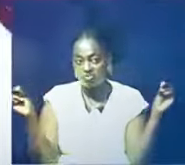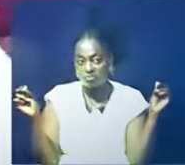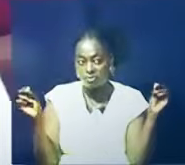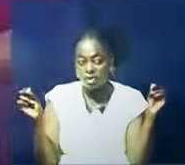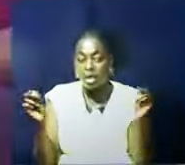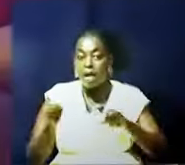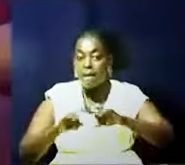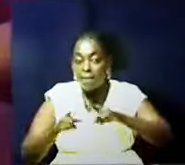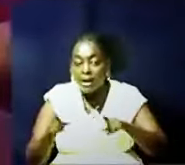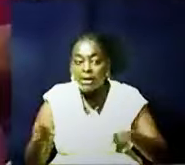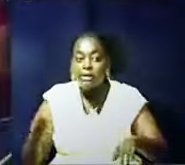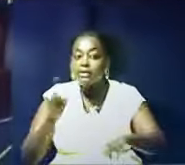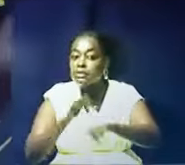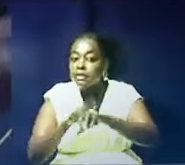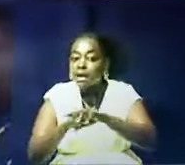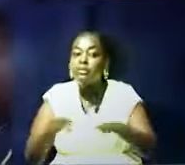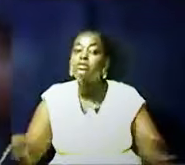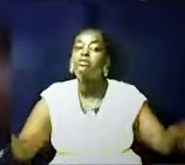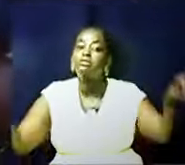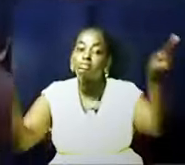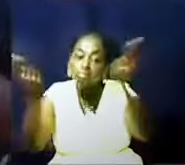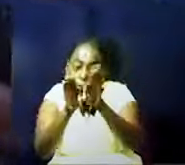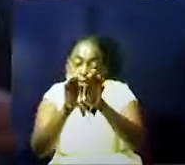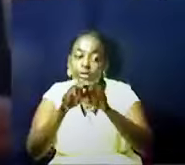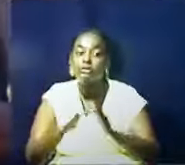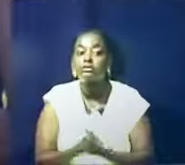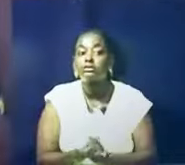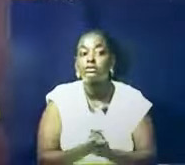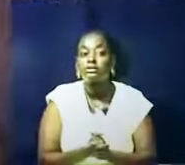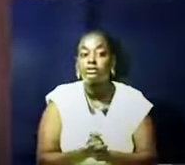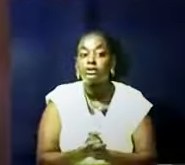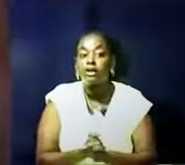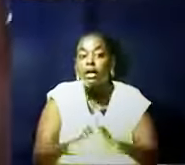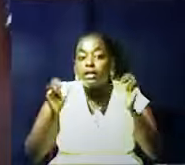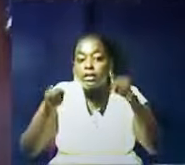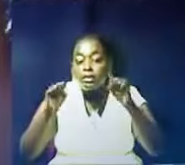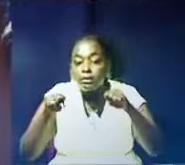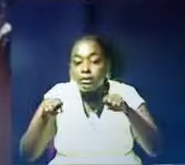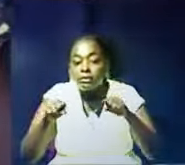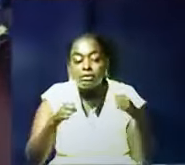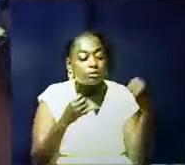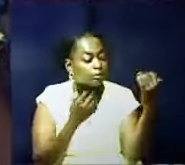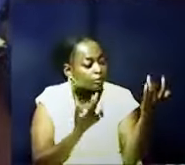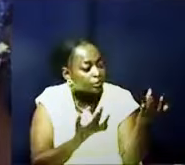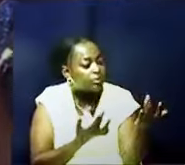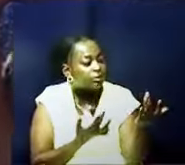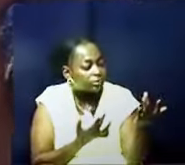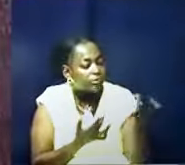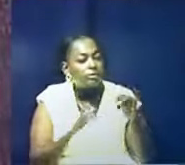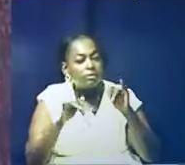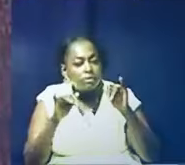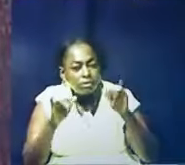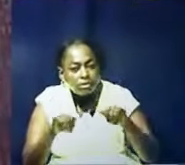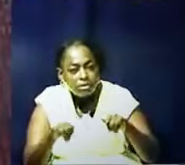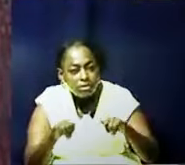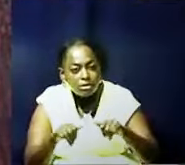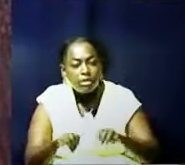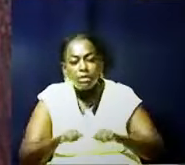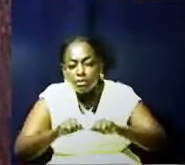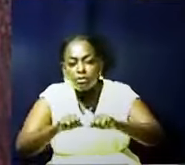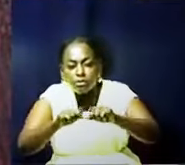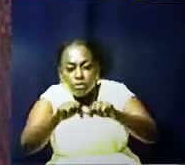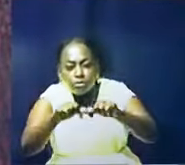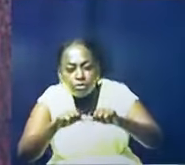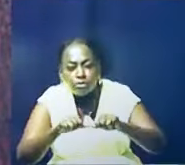of essence. And so, a breath who here? The ability to wait and stay and press belong essentially